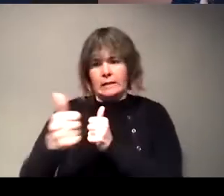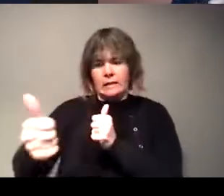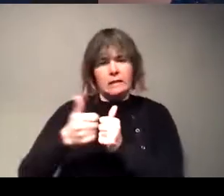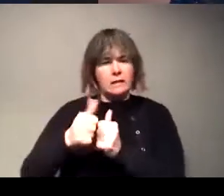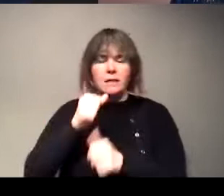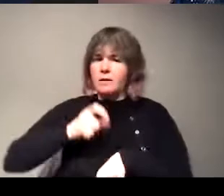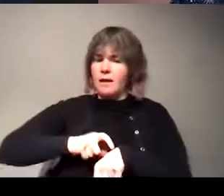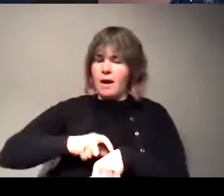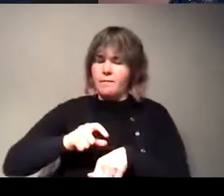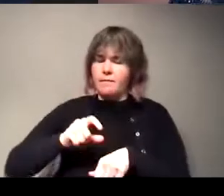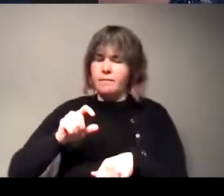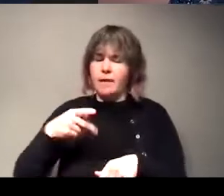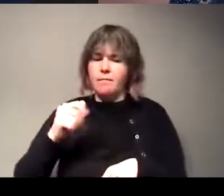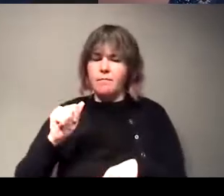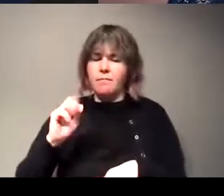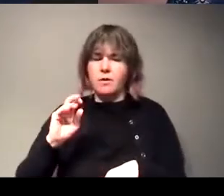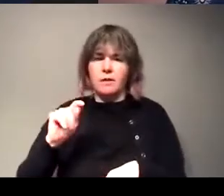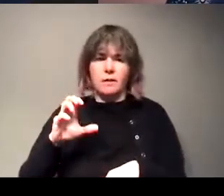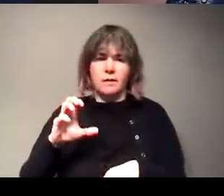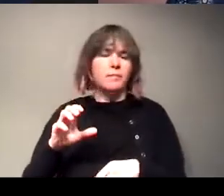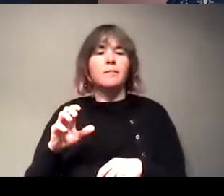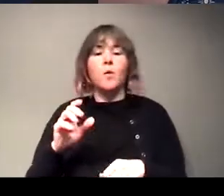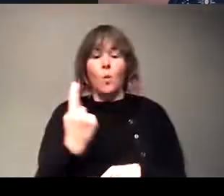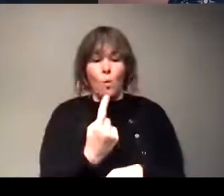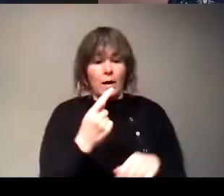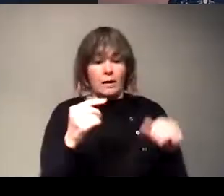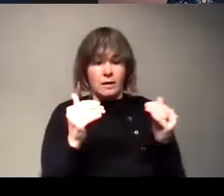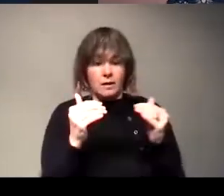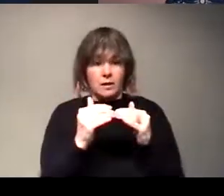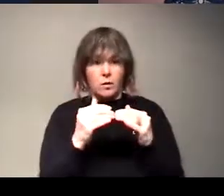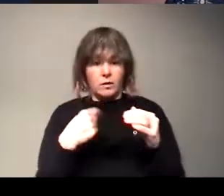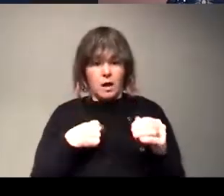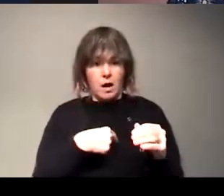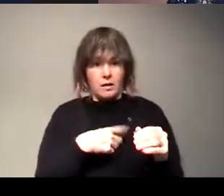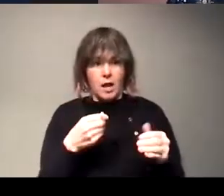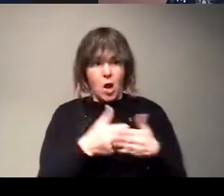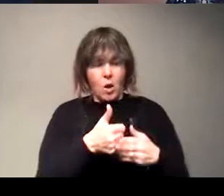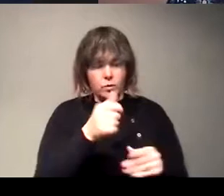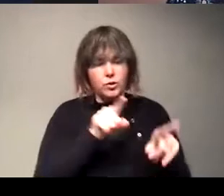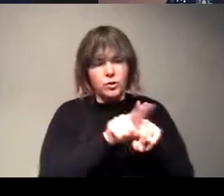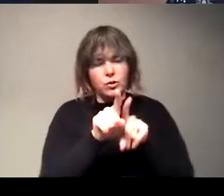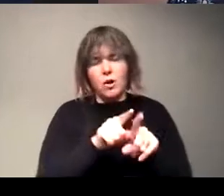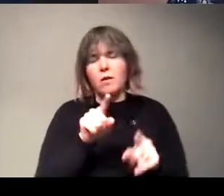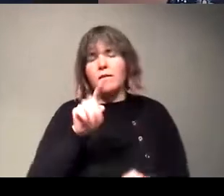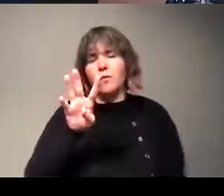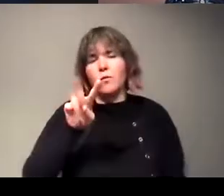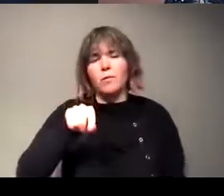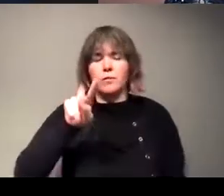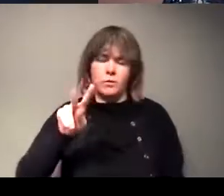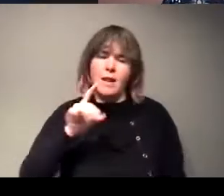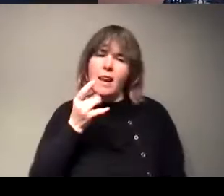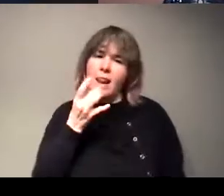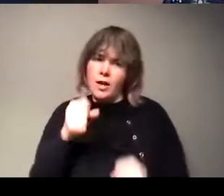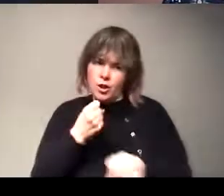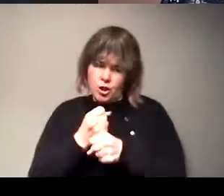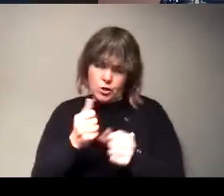of time. And one parsec is the distance between us and our nearest star, which is about 4.2 light years away.